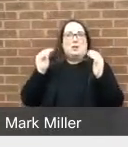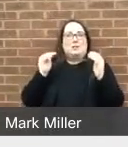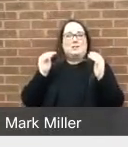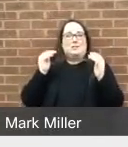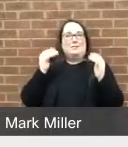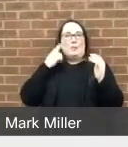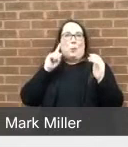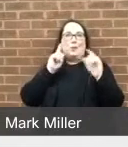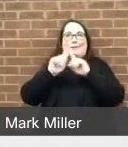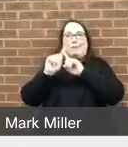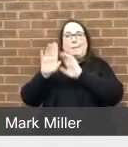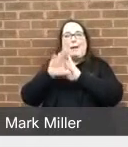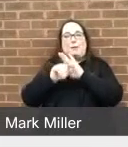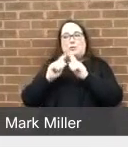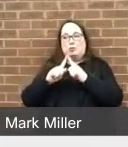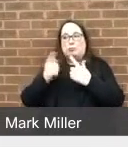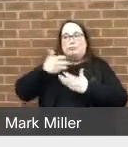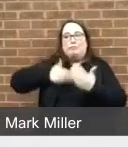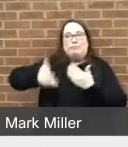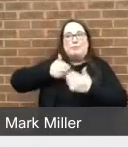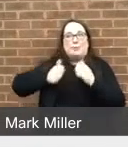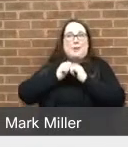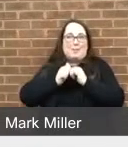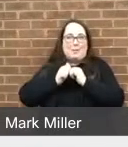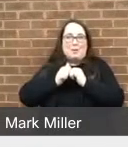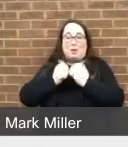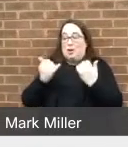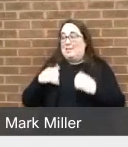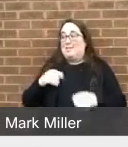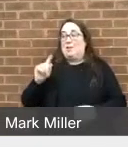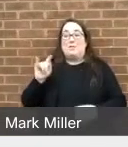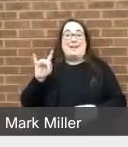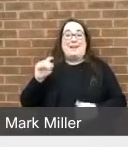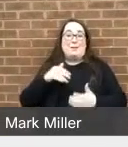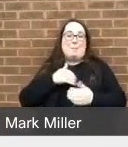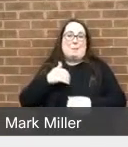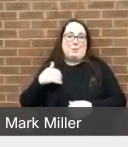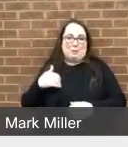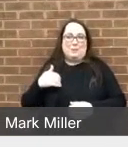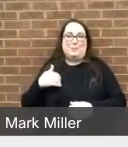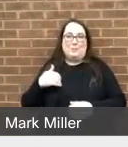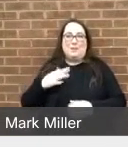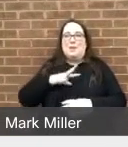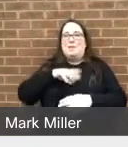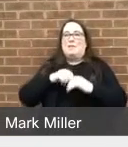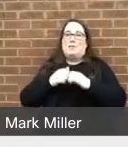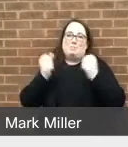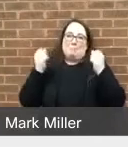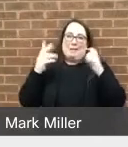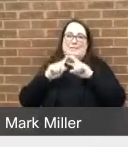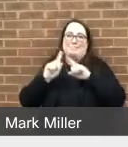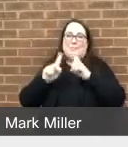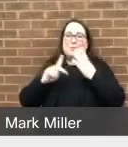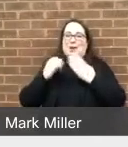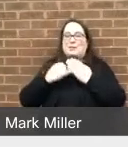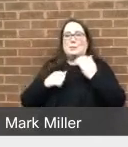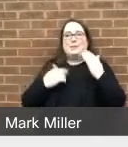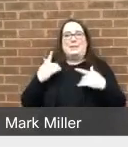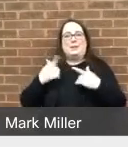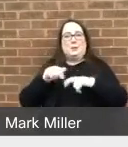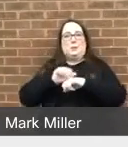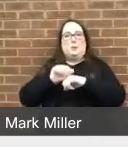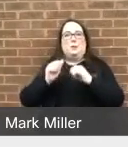connect with each other. We currently have 180 members and are actively involved in many projects, and we're excited to work with